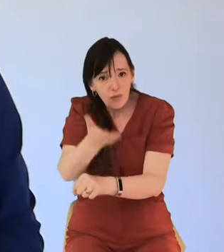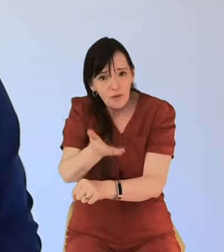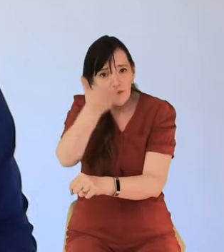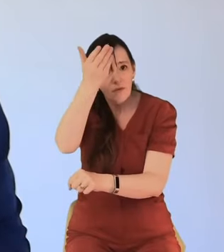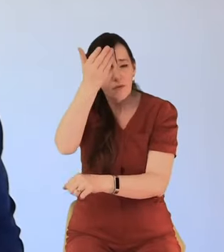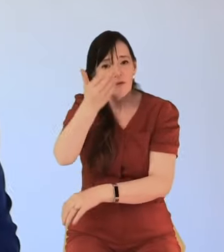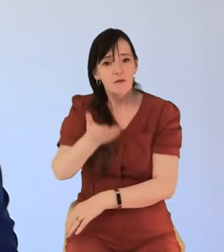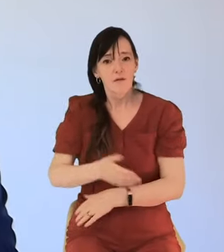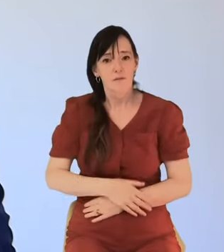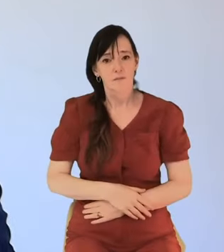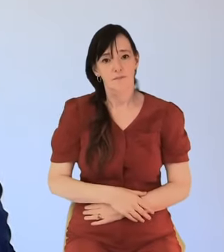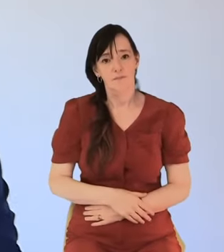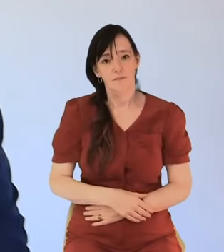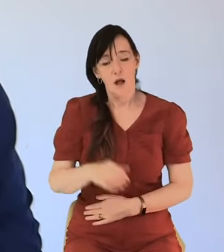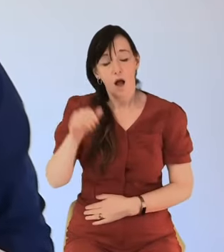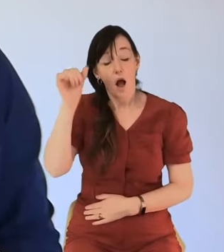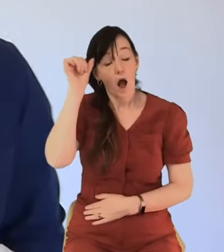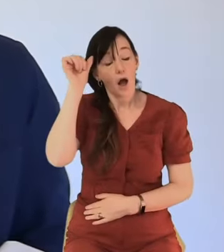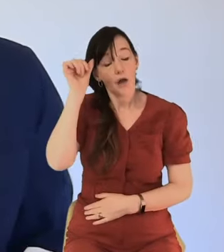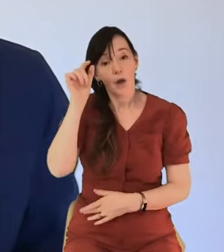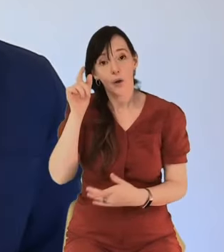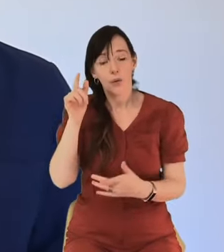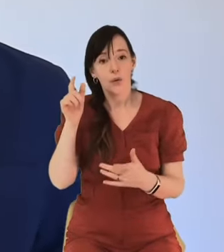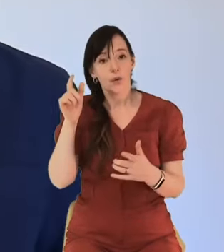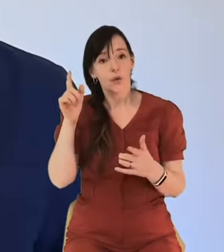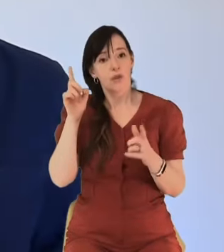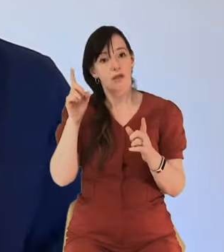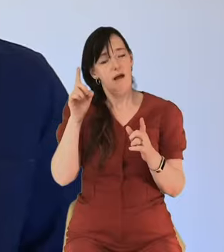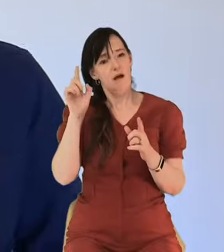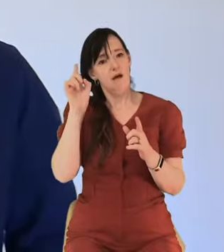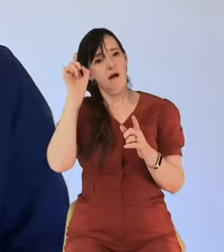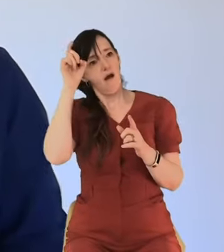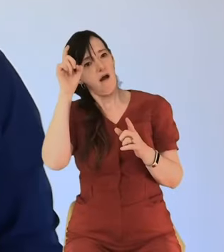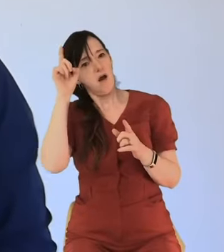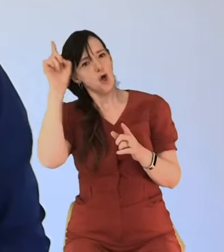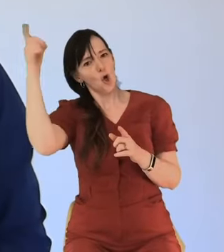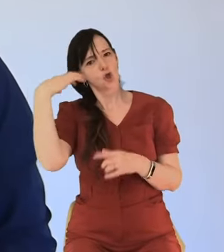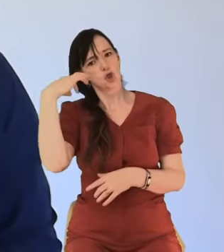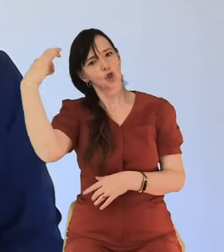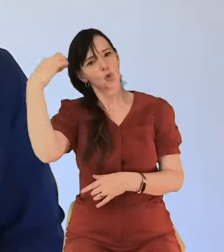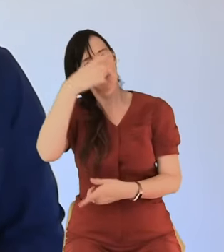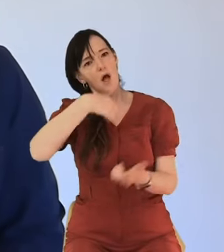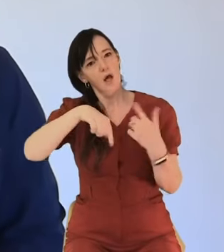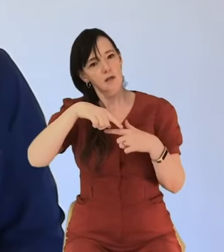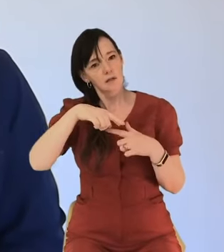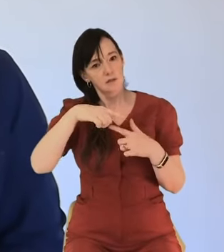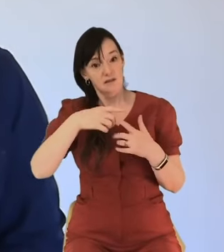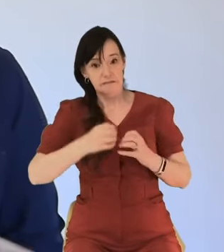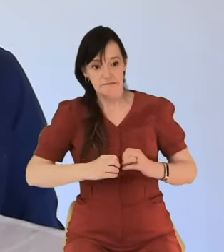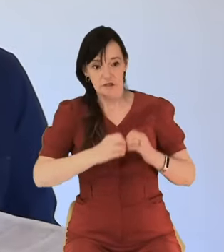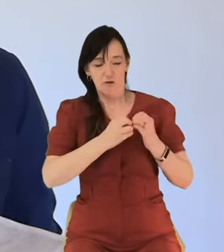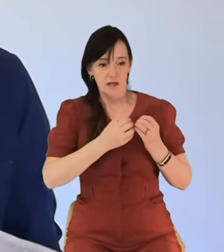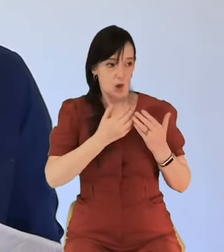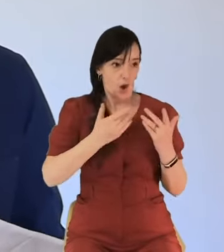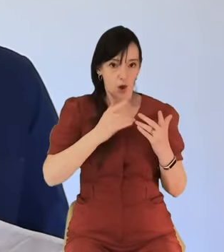And friends, I know that the idea of God choosing us raises all kinds of questions, but do you